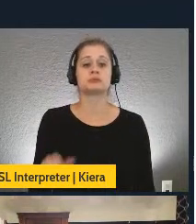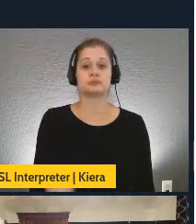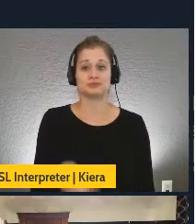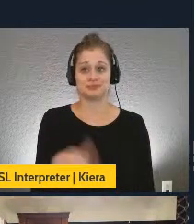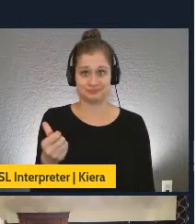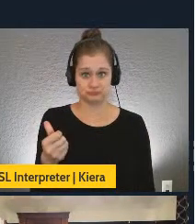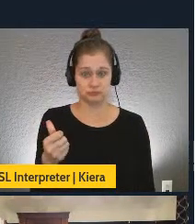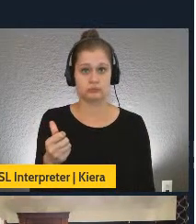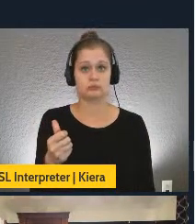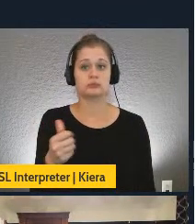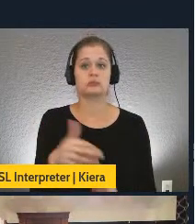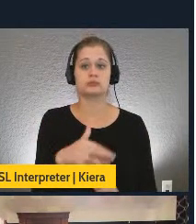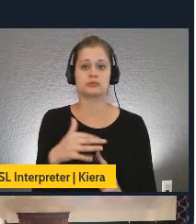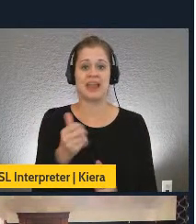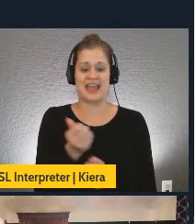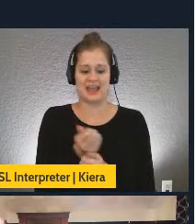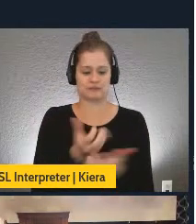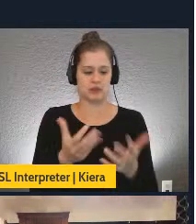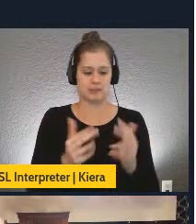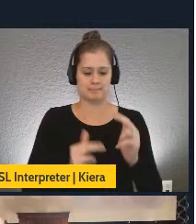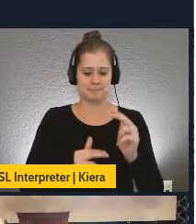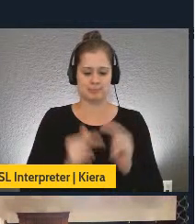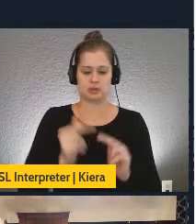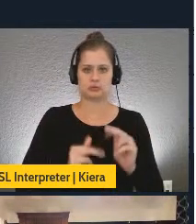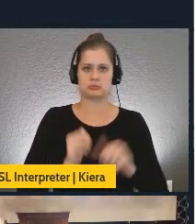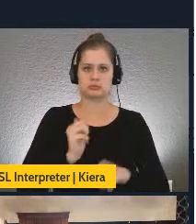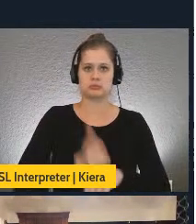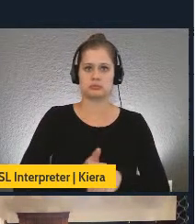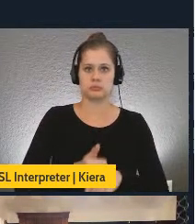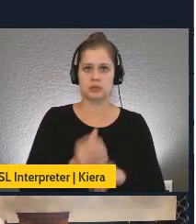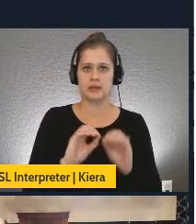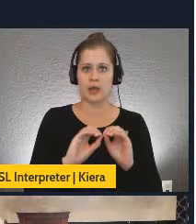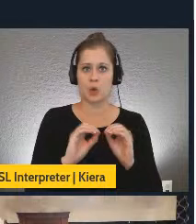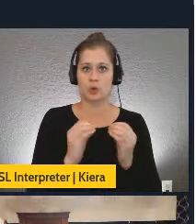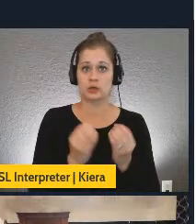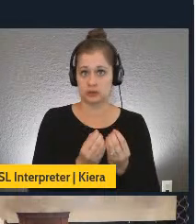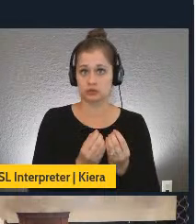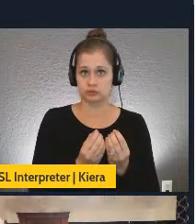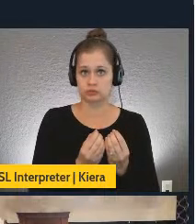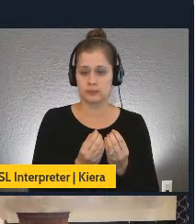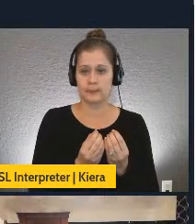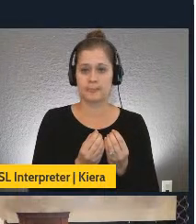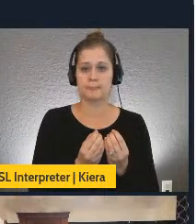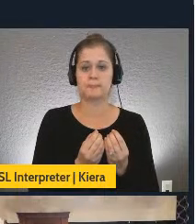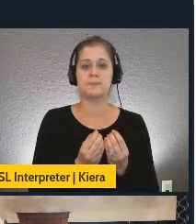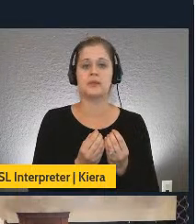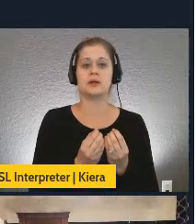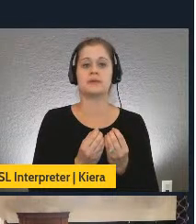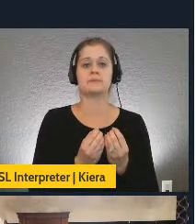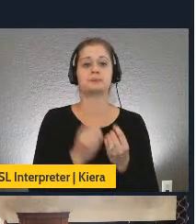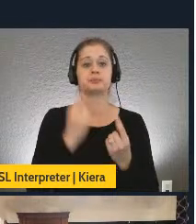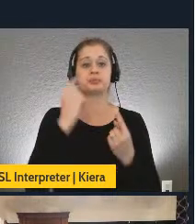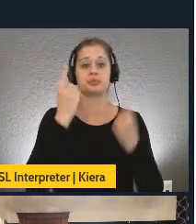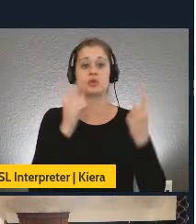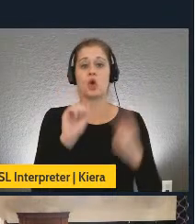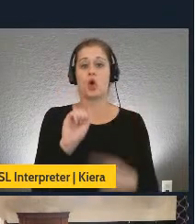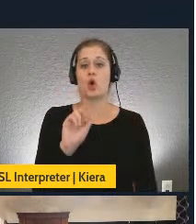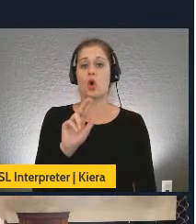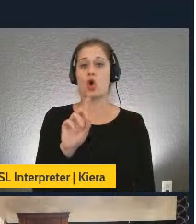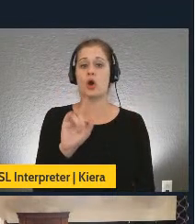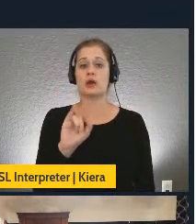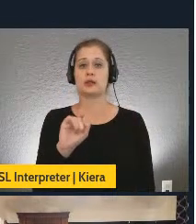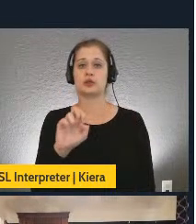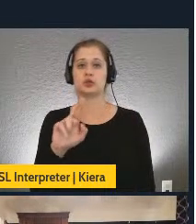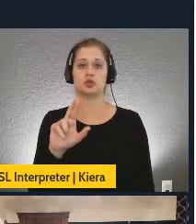everything that's built in the organization considers auditors as a first-class citizen.